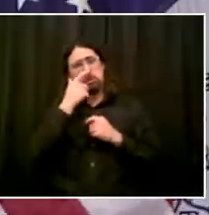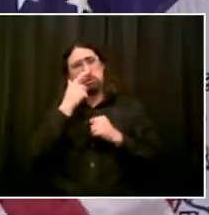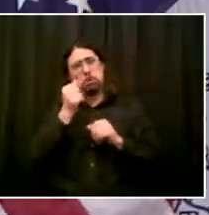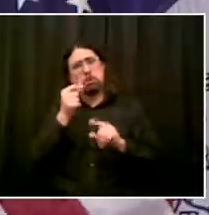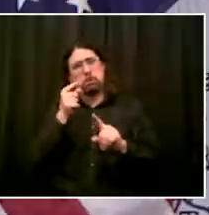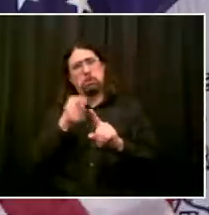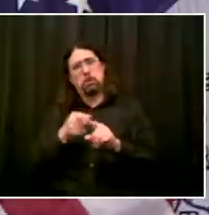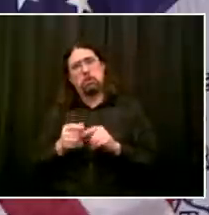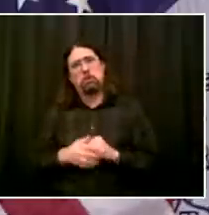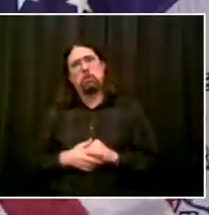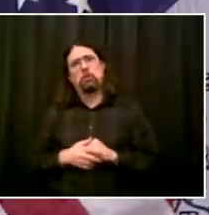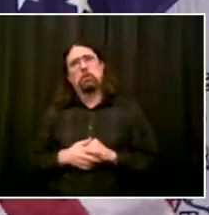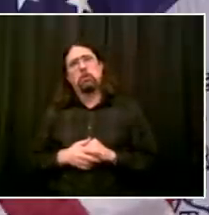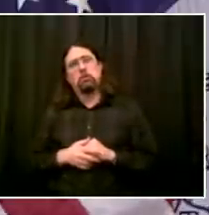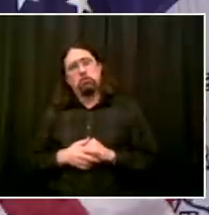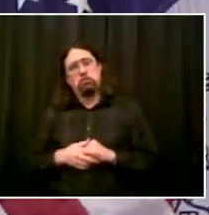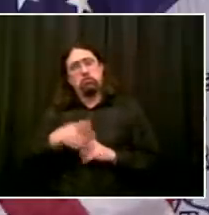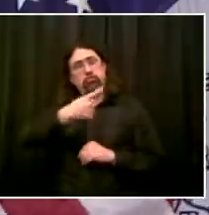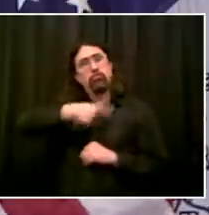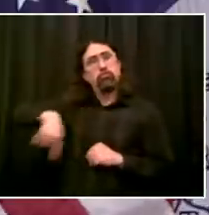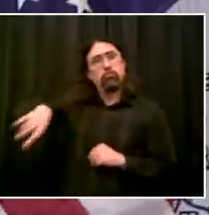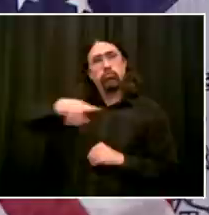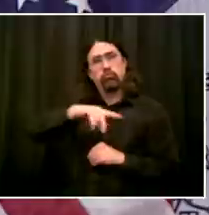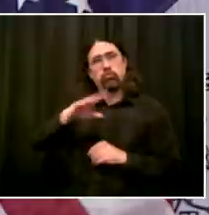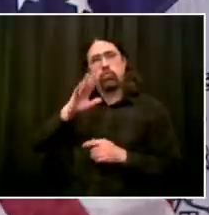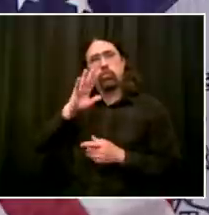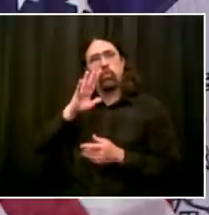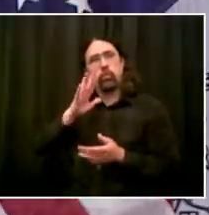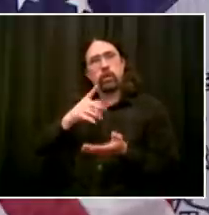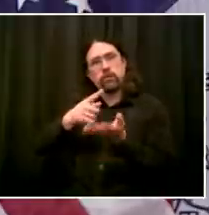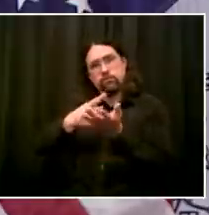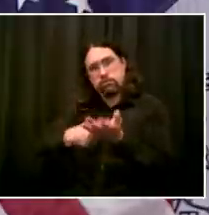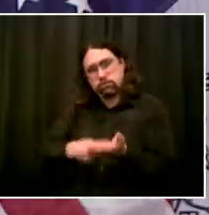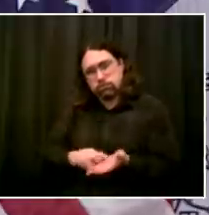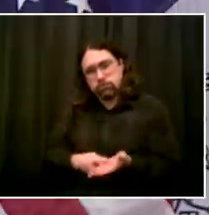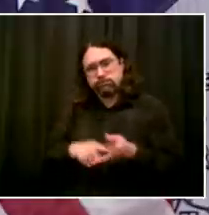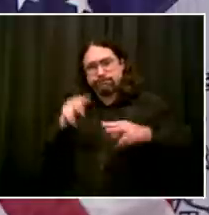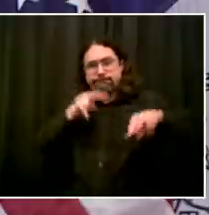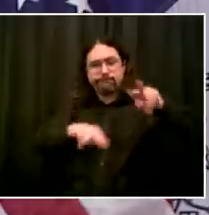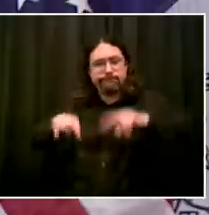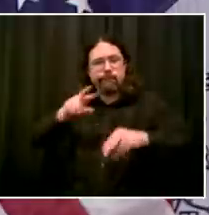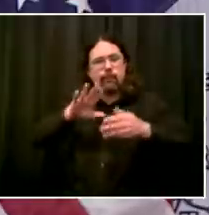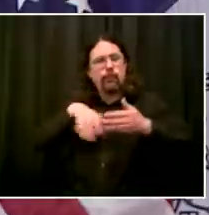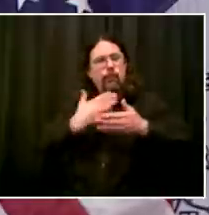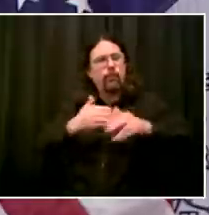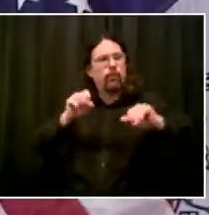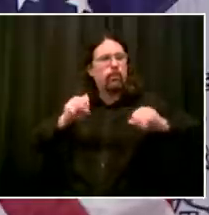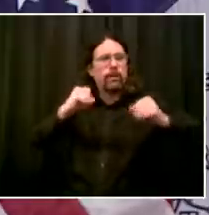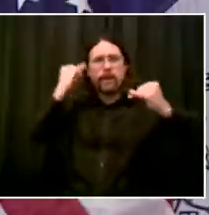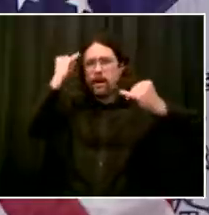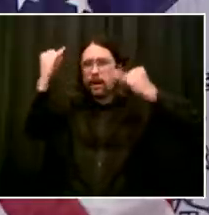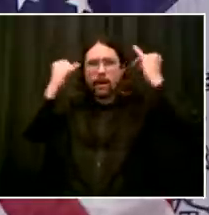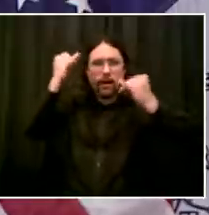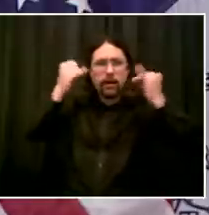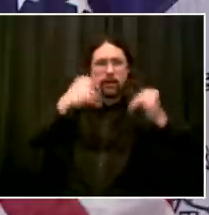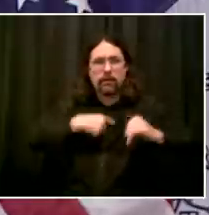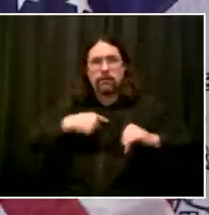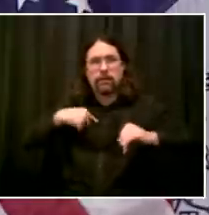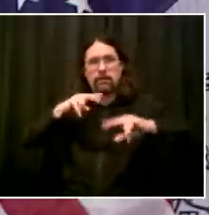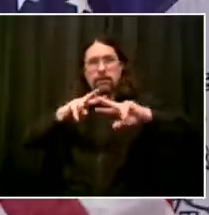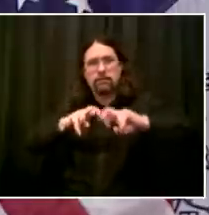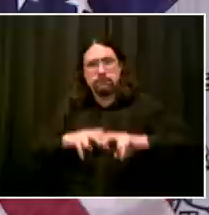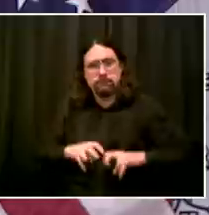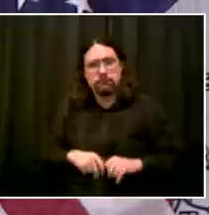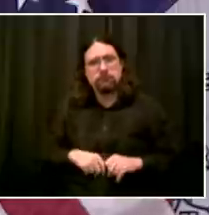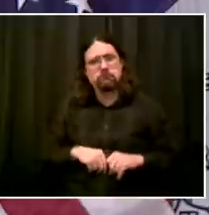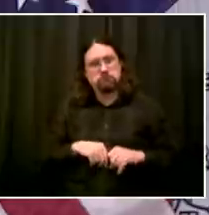very worthy one. But I think what's interesting here is when we were fighting against terrorism and warning people against terrorism,